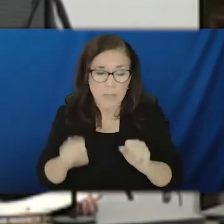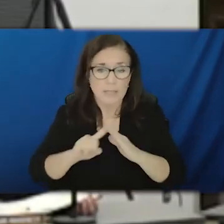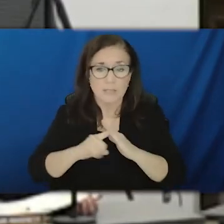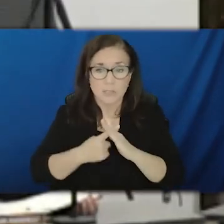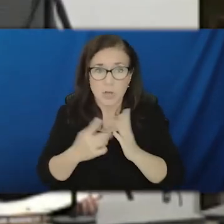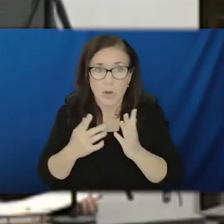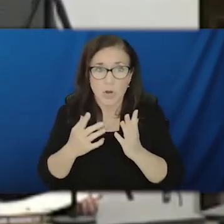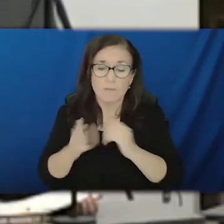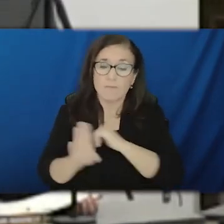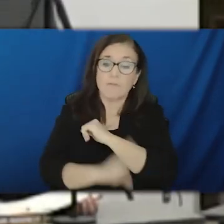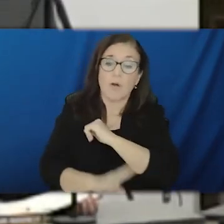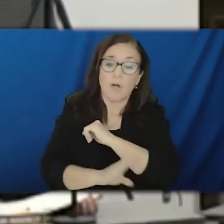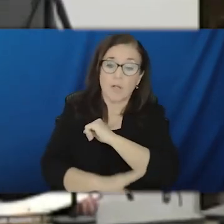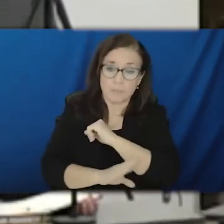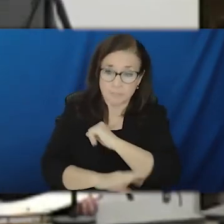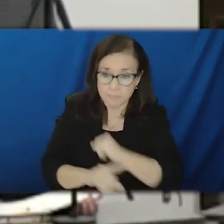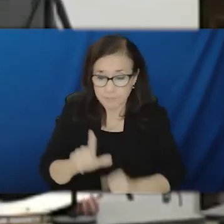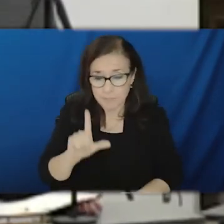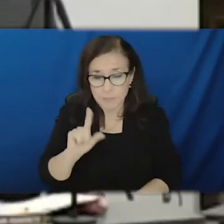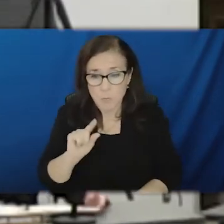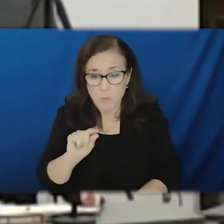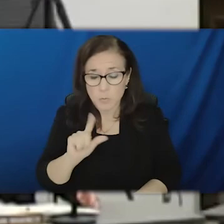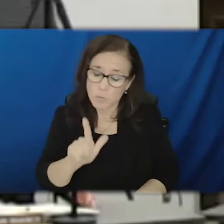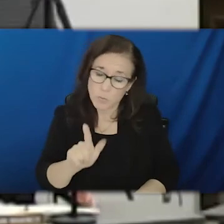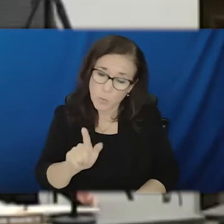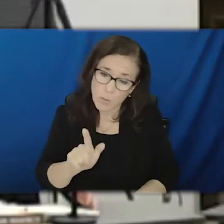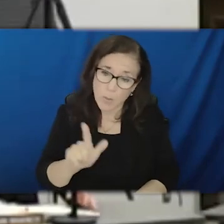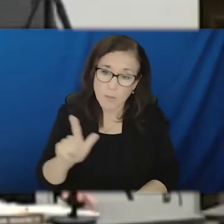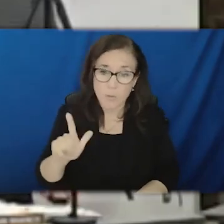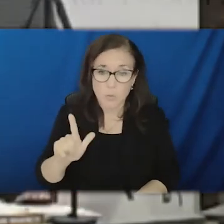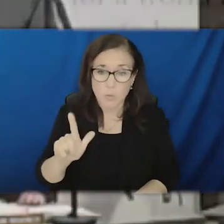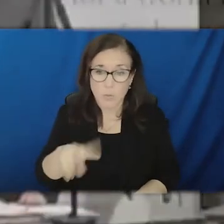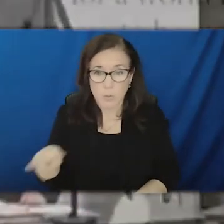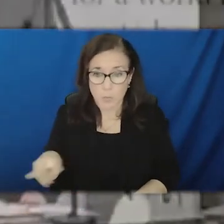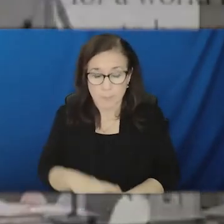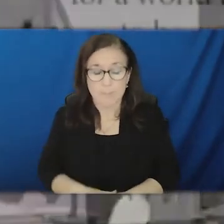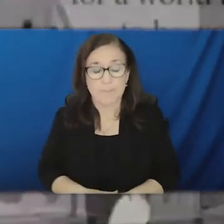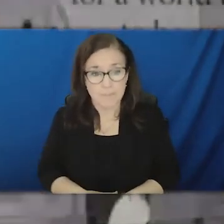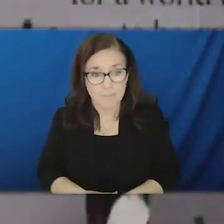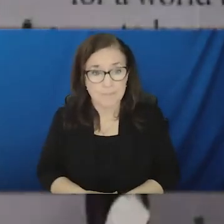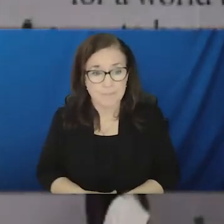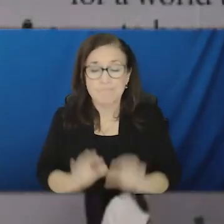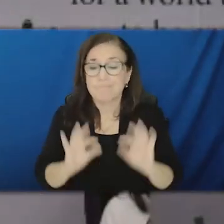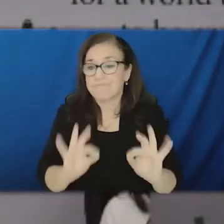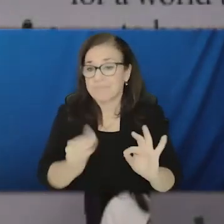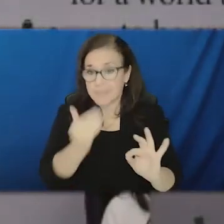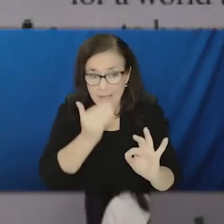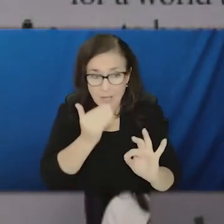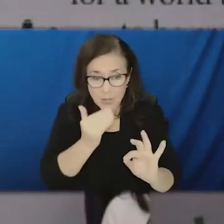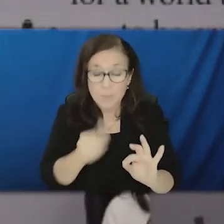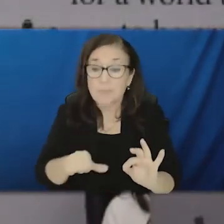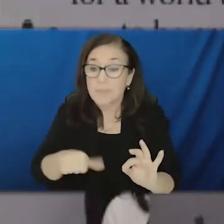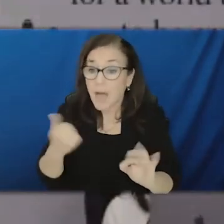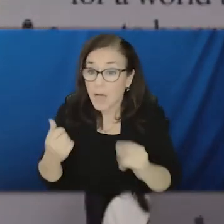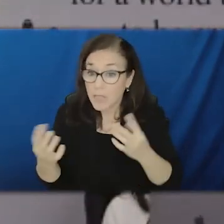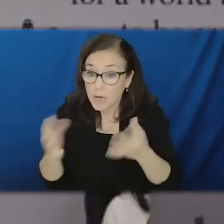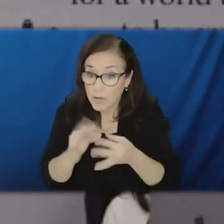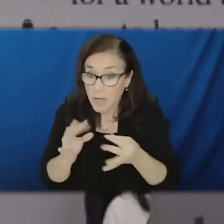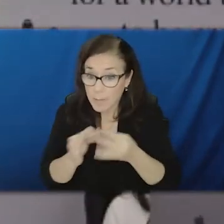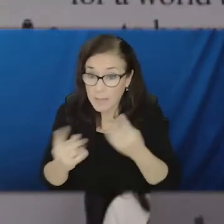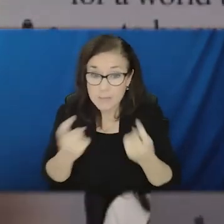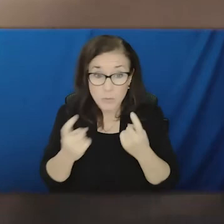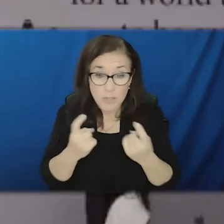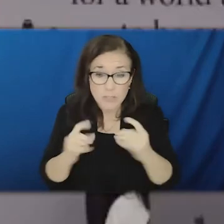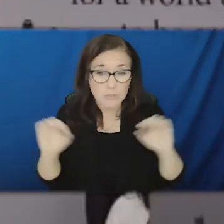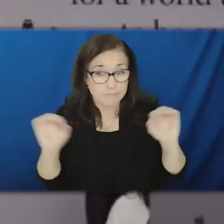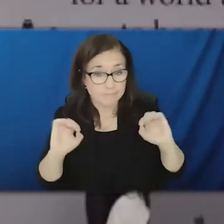year. 21-22. Thank you so much. Thank you. Any other comments or questions? Seeing none, let's move